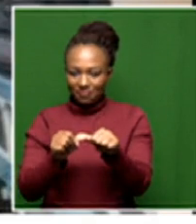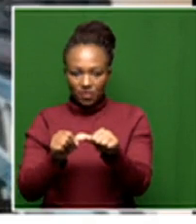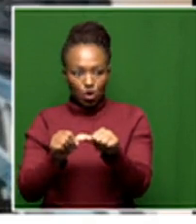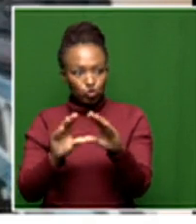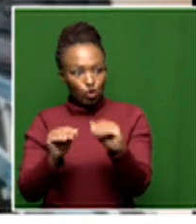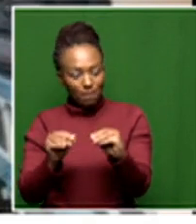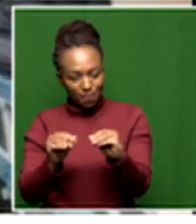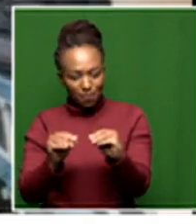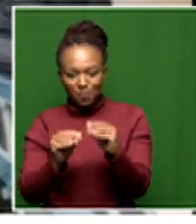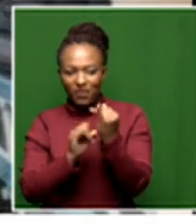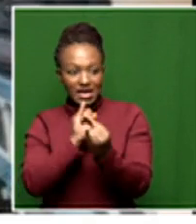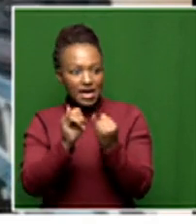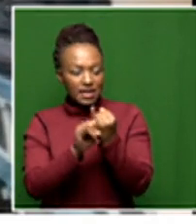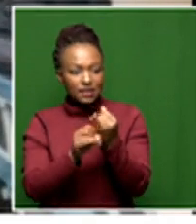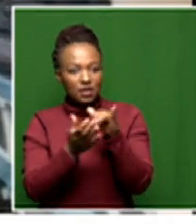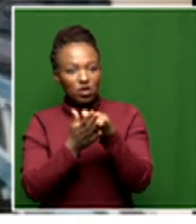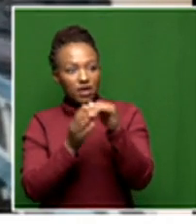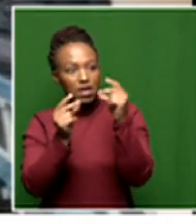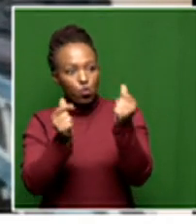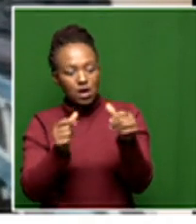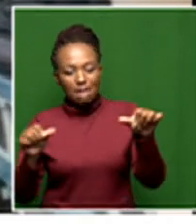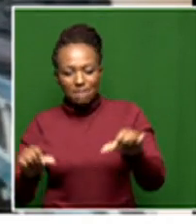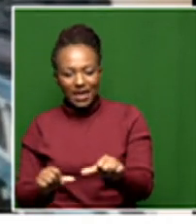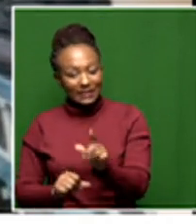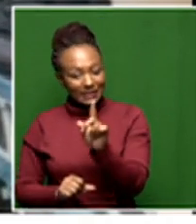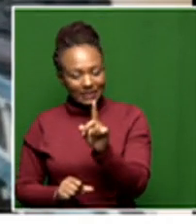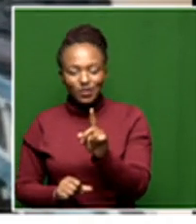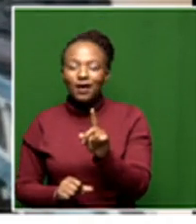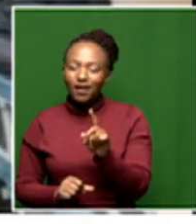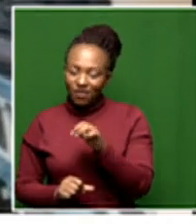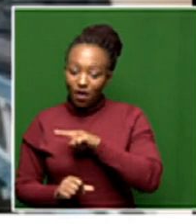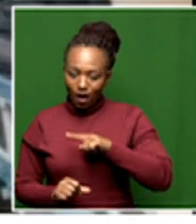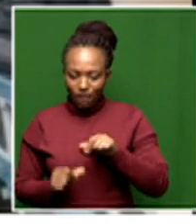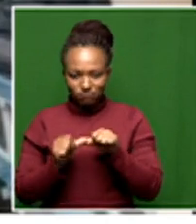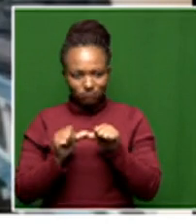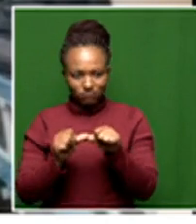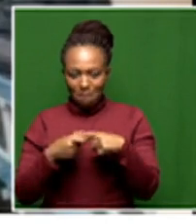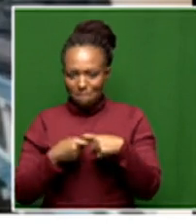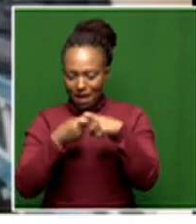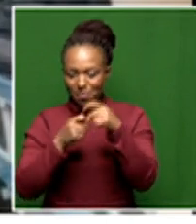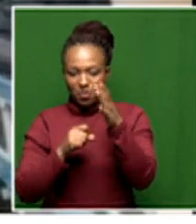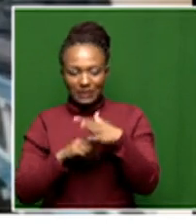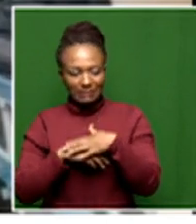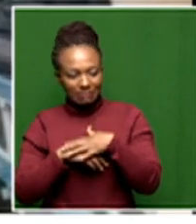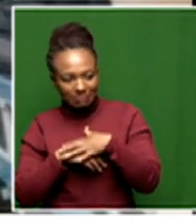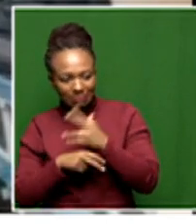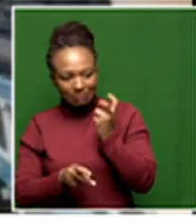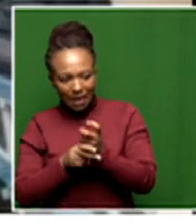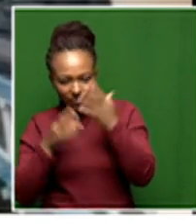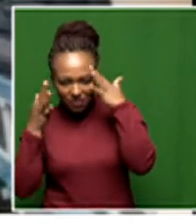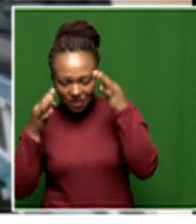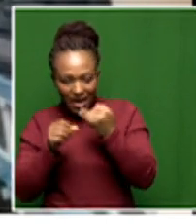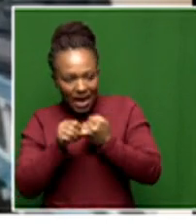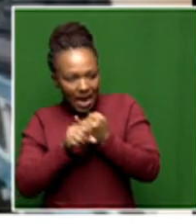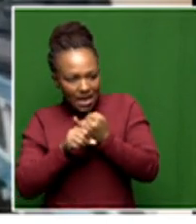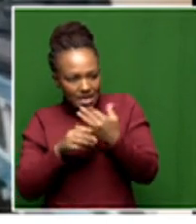stop of international travel and then a quick rebound. We realized that we were in it for the long haul, and we had to make incredibly tough decisions right